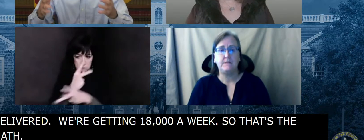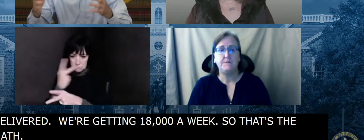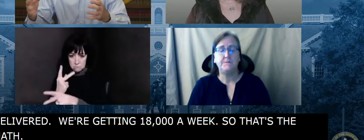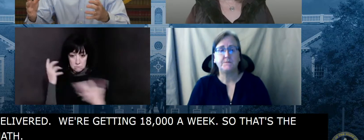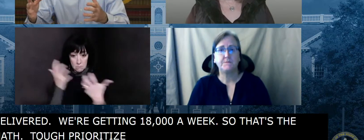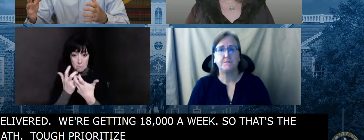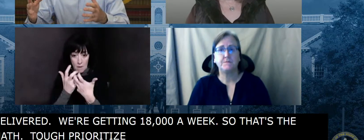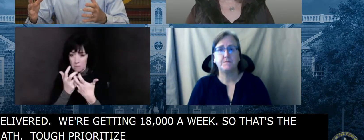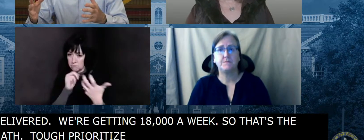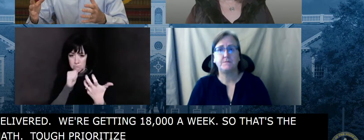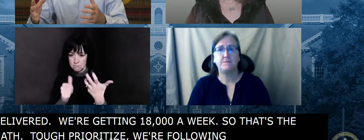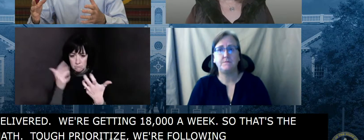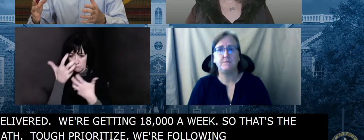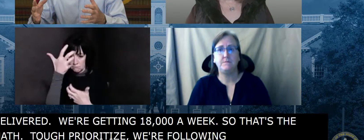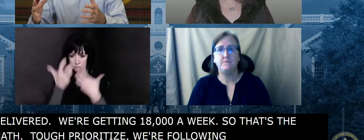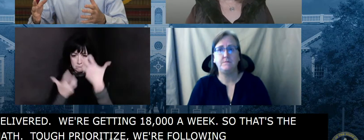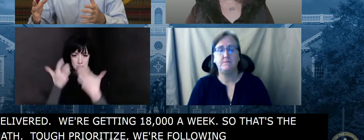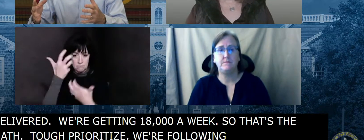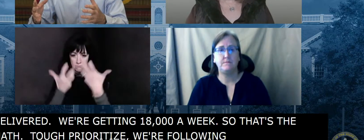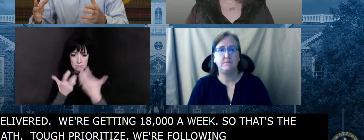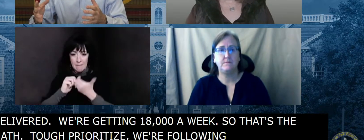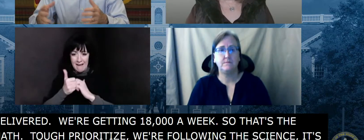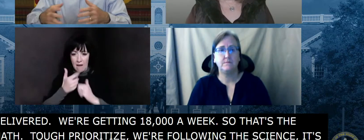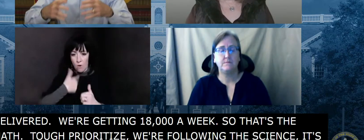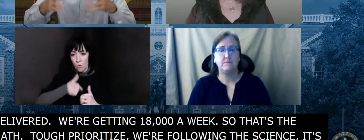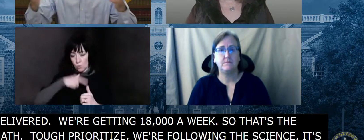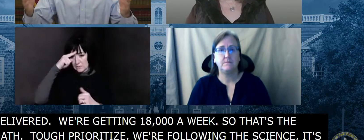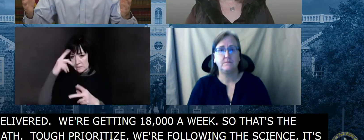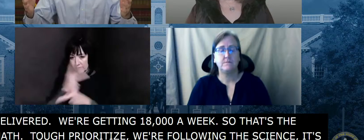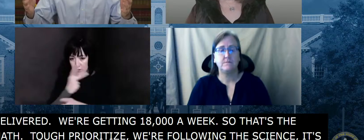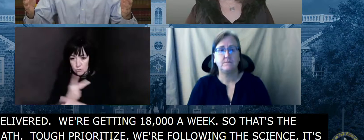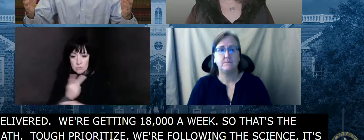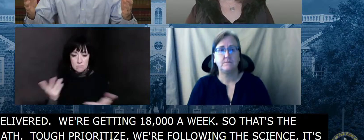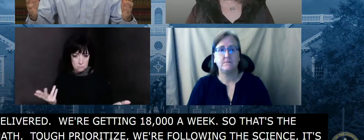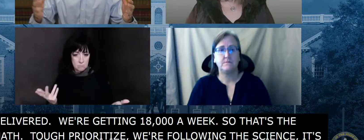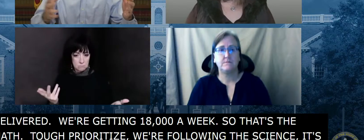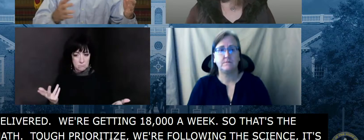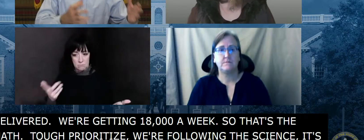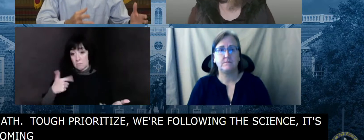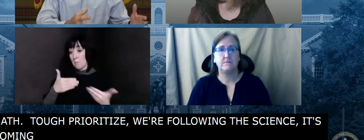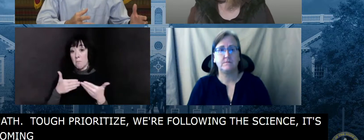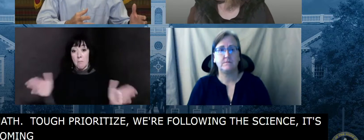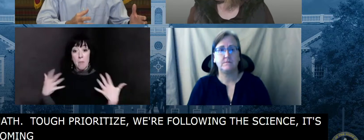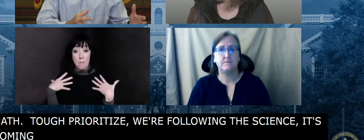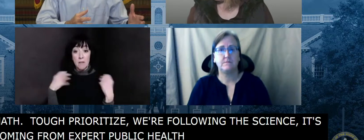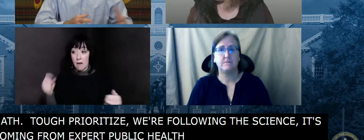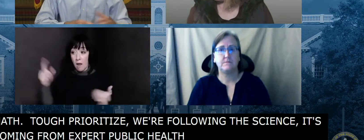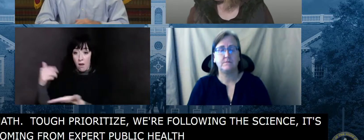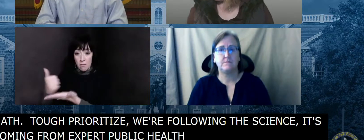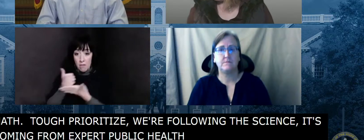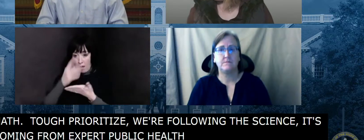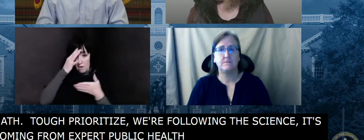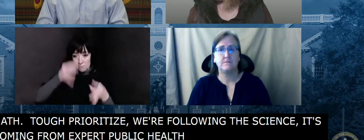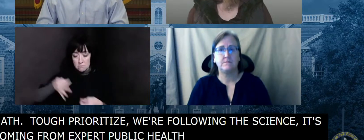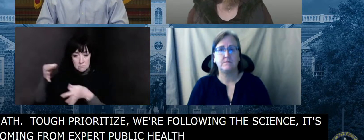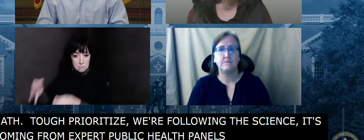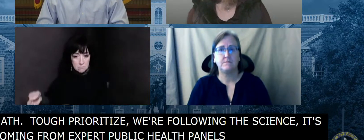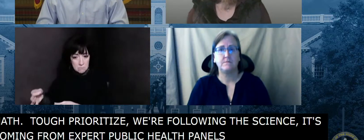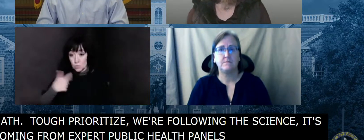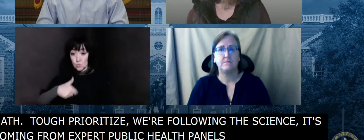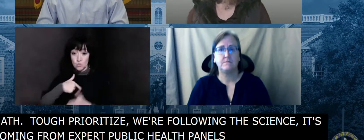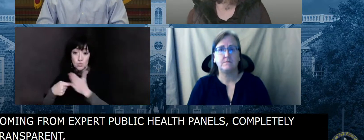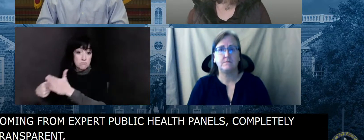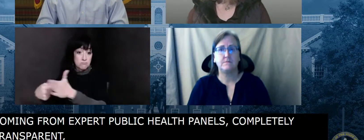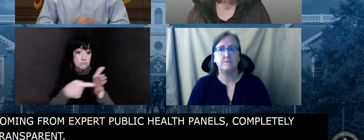science. It's come from expert public health panels, completely transparent. The delivery is transparent on